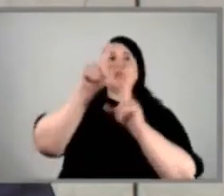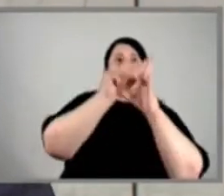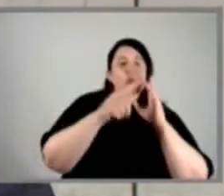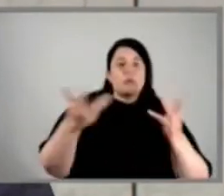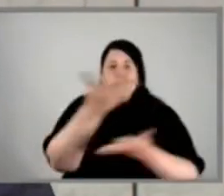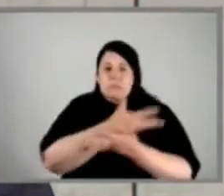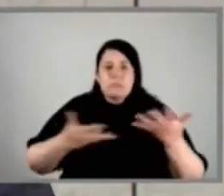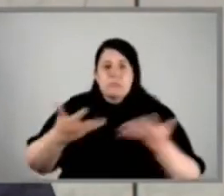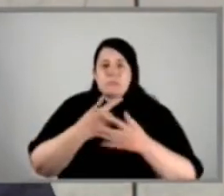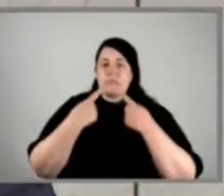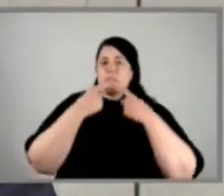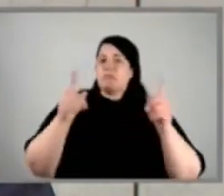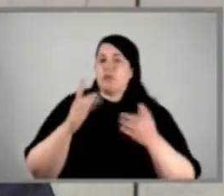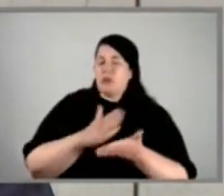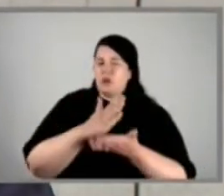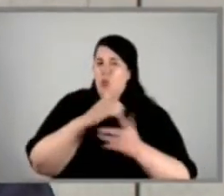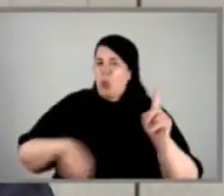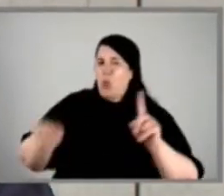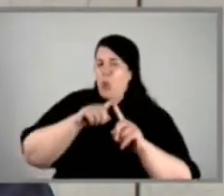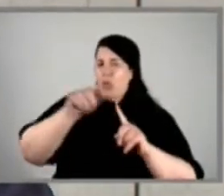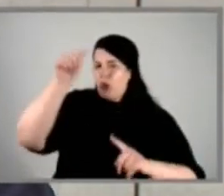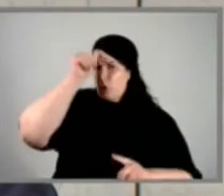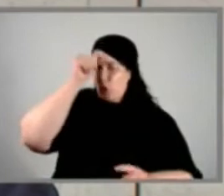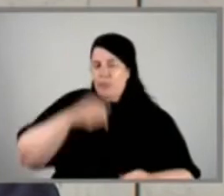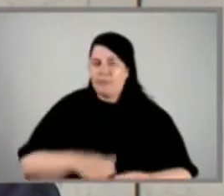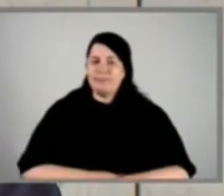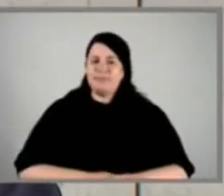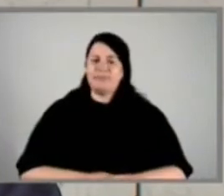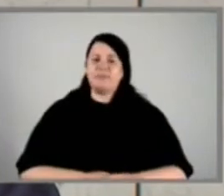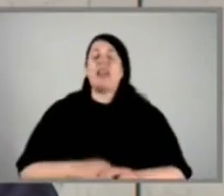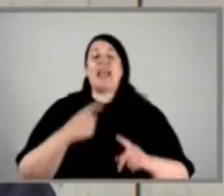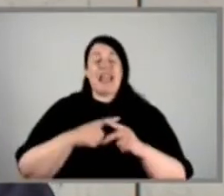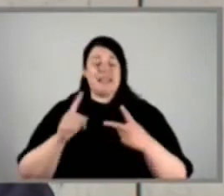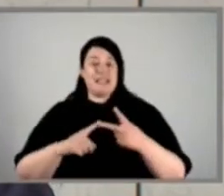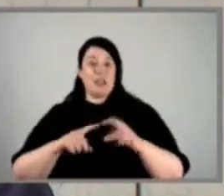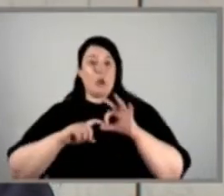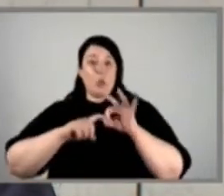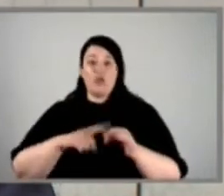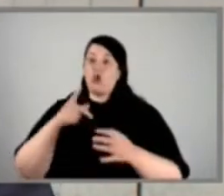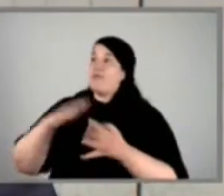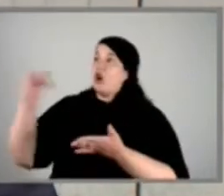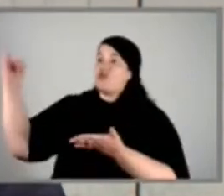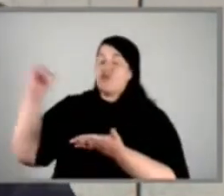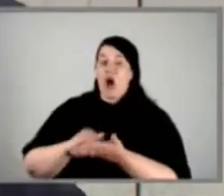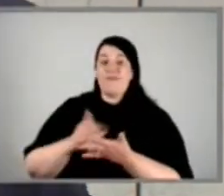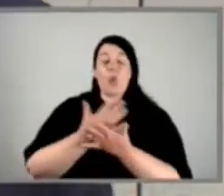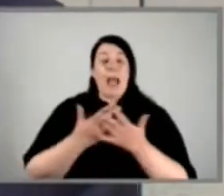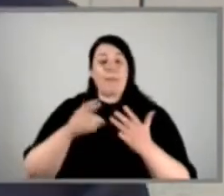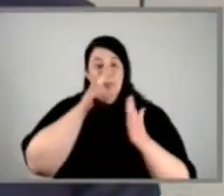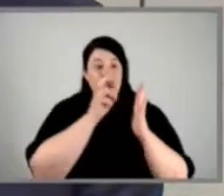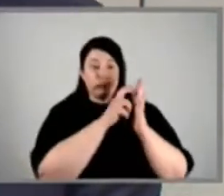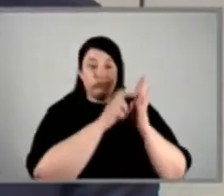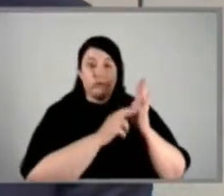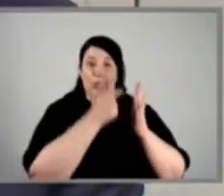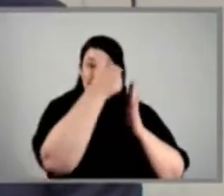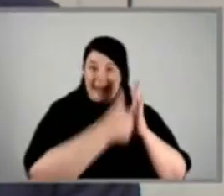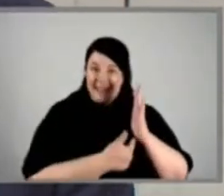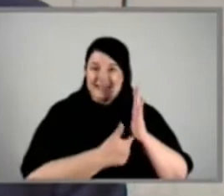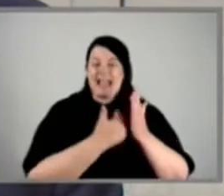can you give us an update on the net figures? How many people on the list now? How many have actually come back of that